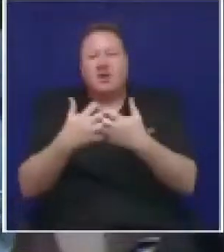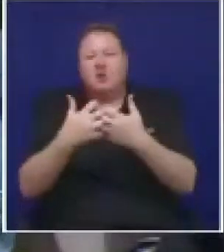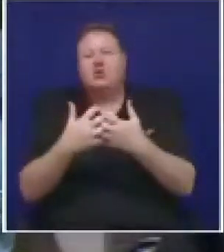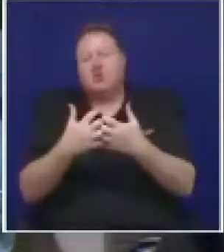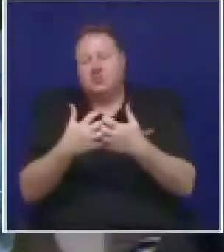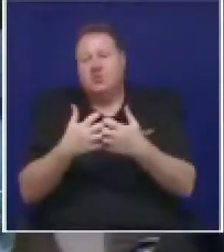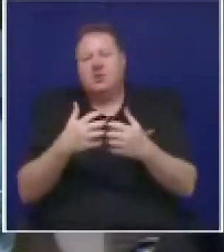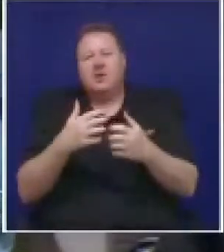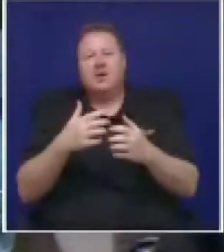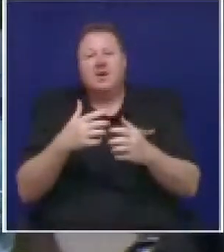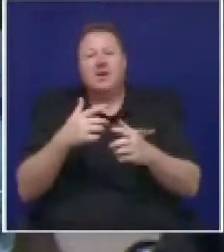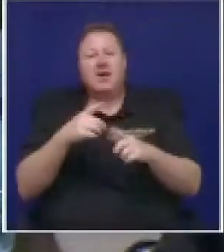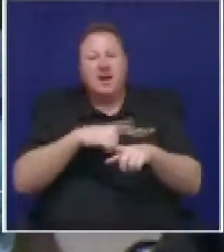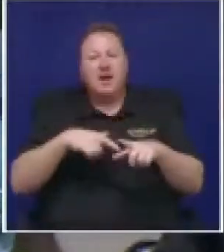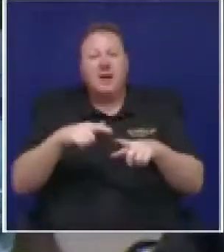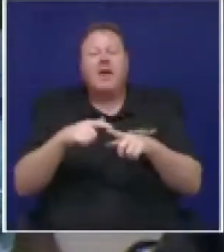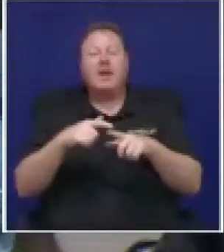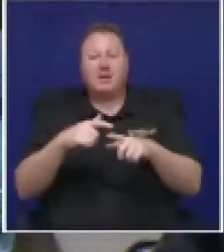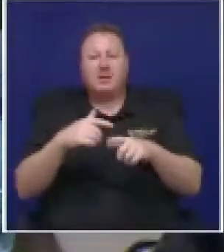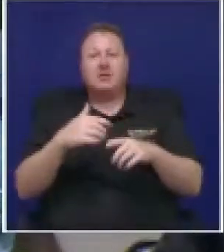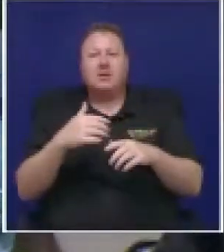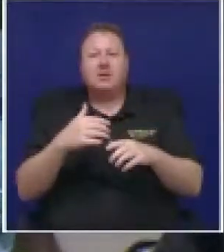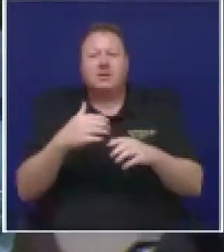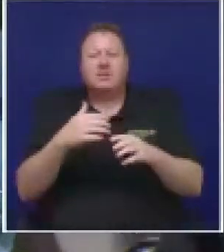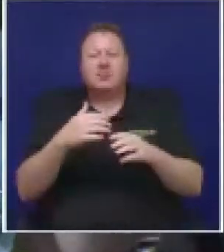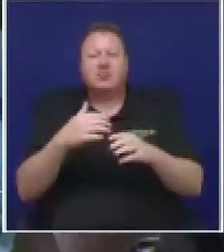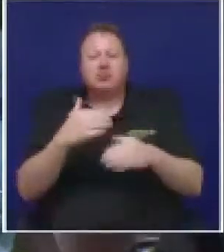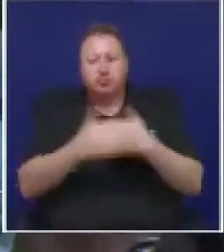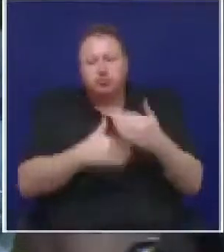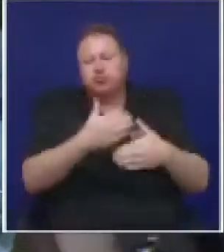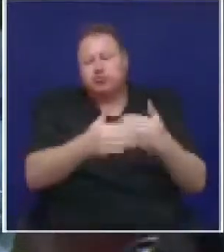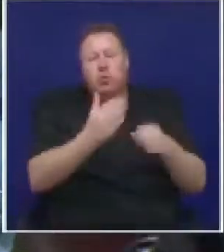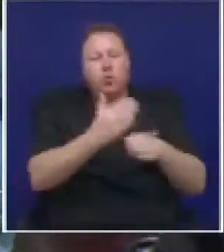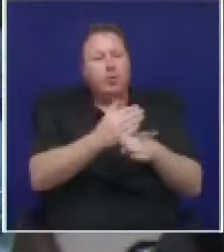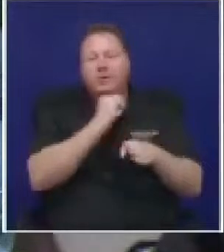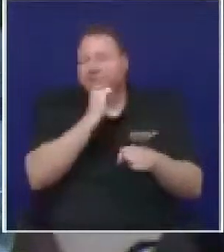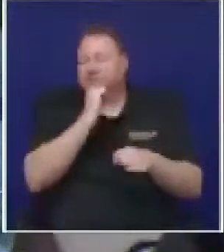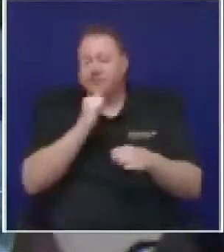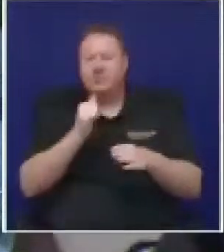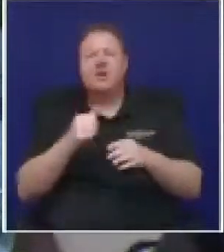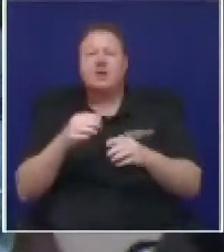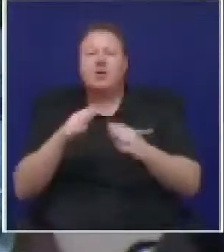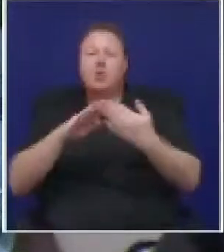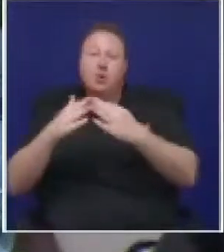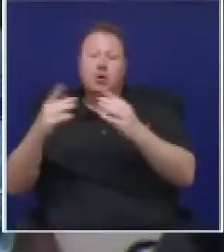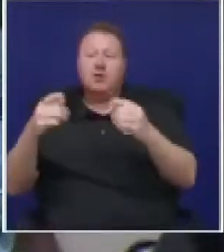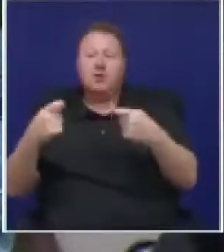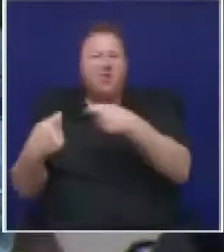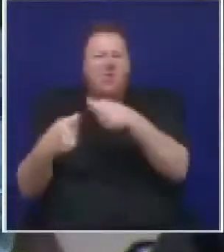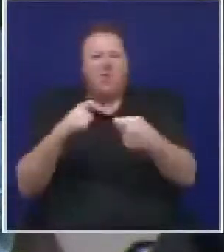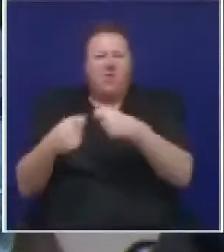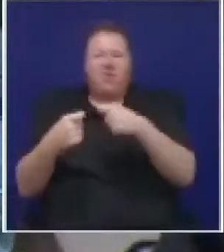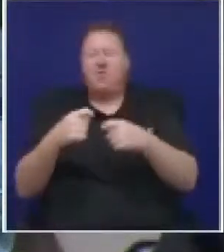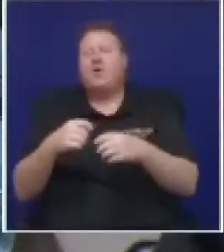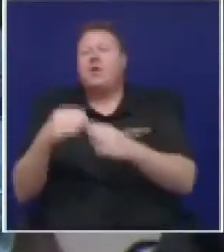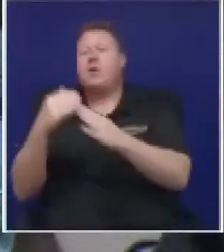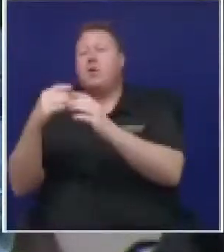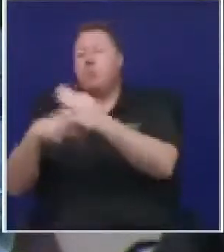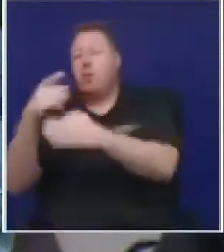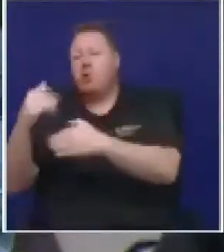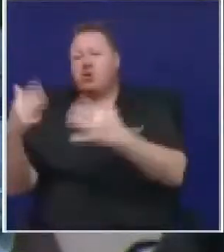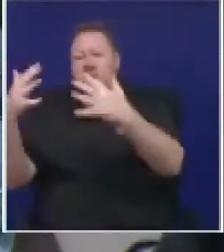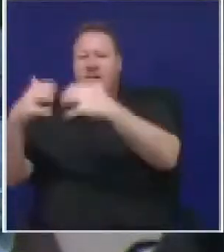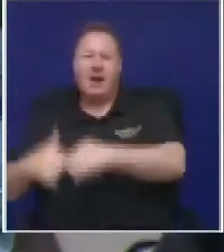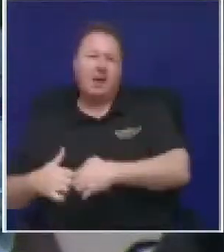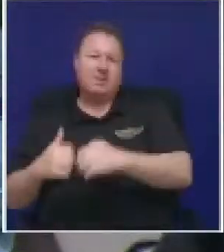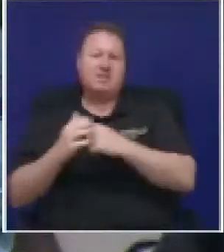land productivity, community disputes, and the collapse of many restitution projects. What